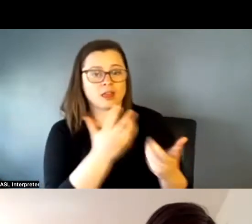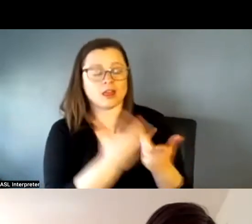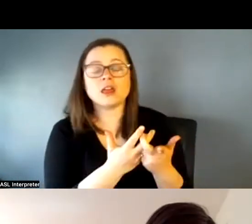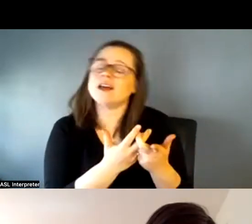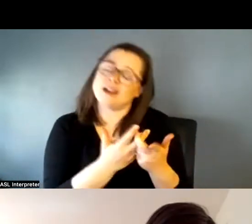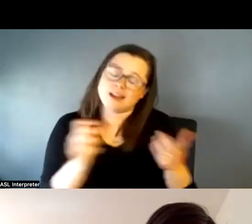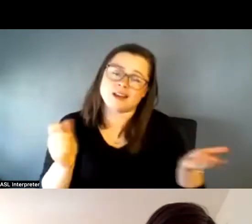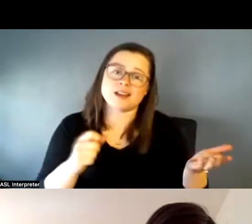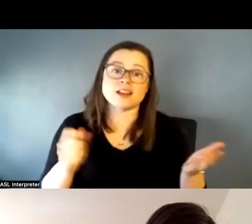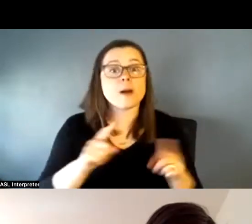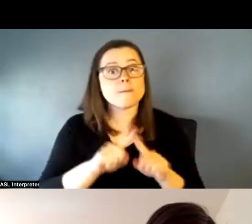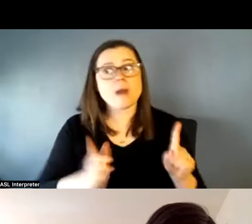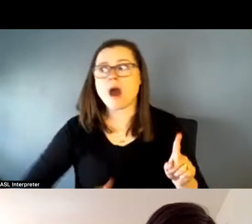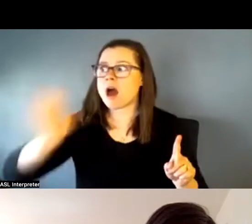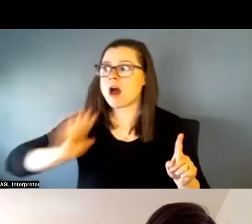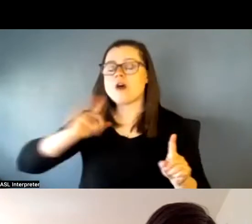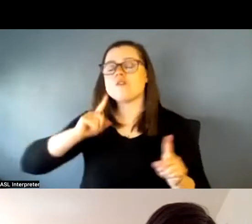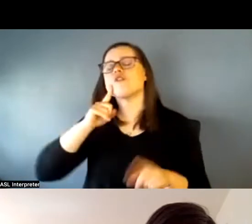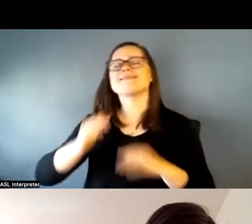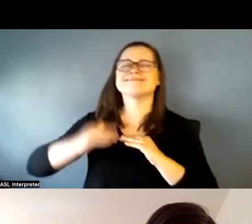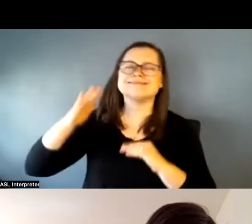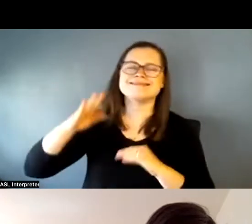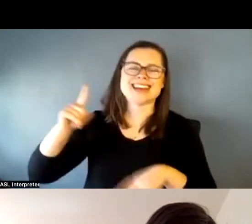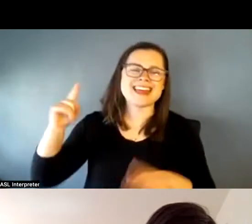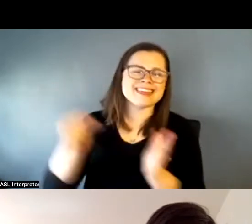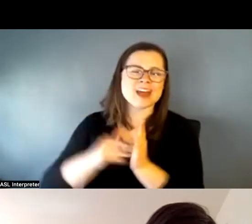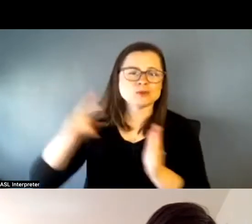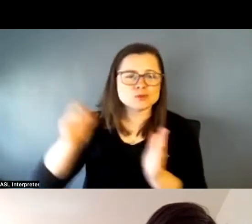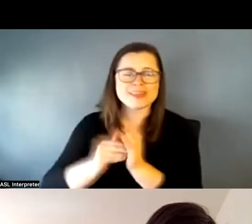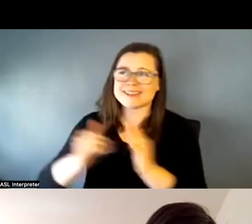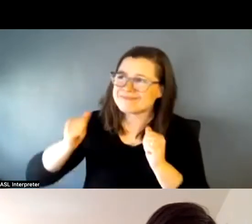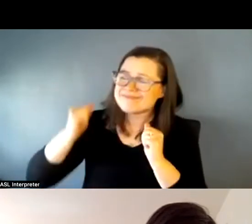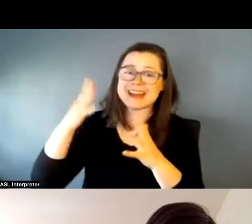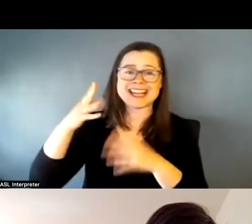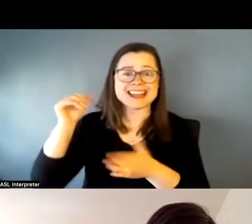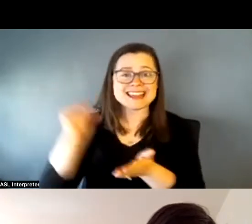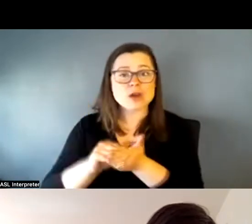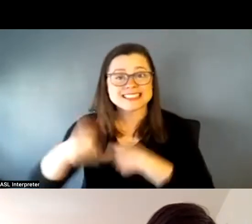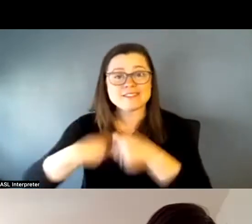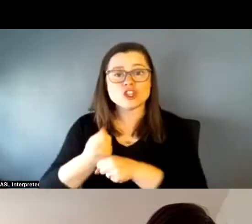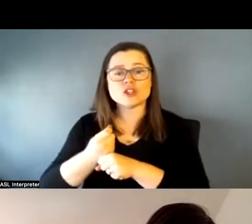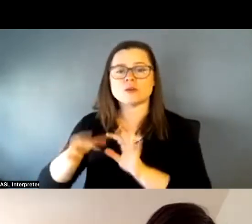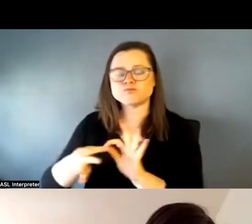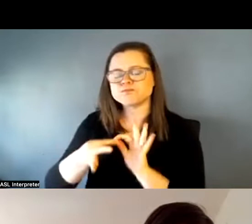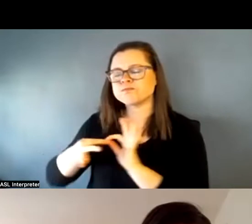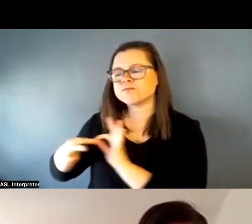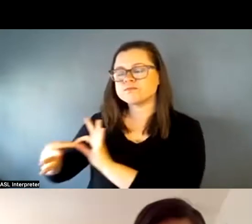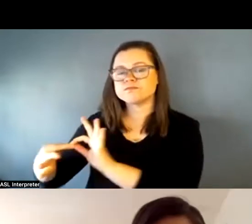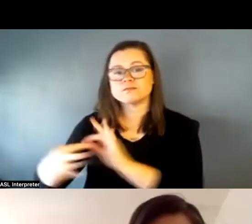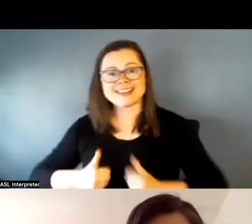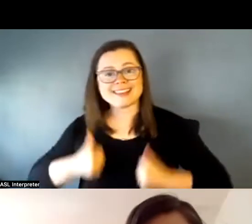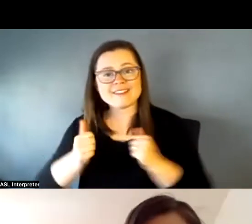in harmony with nature for thousands and thousands and thousands of years. And so when you introduced